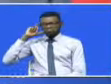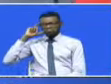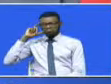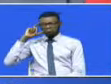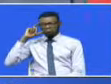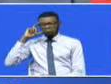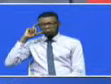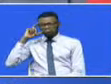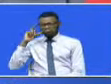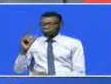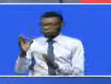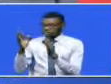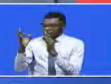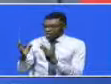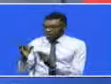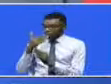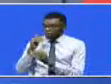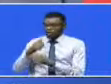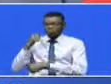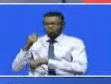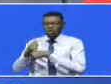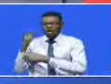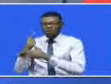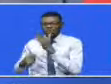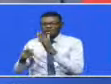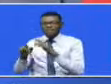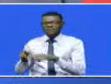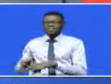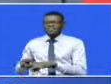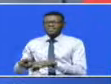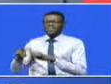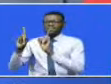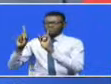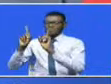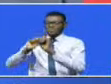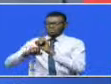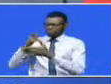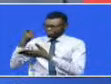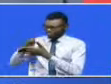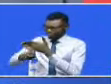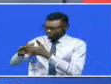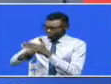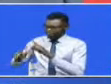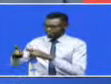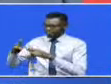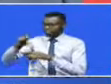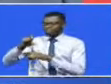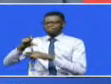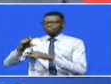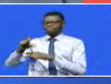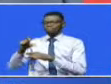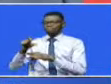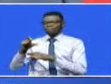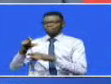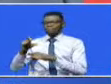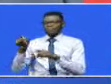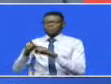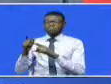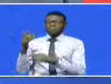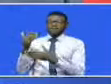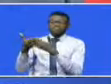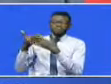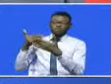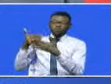the Treasury should have done is, as they increase the taxes, reverting to what it was before the